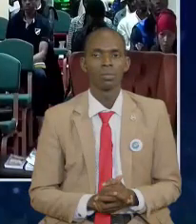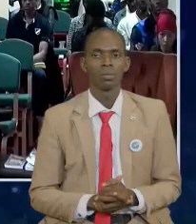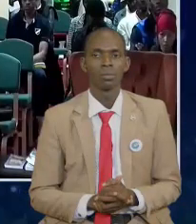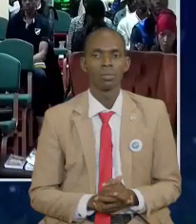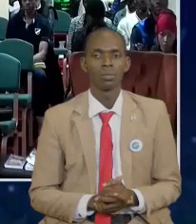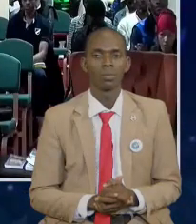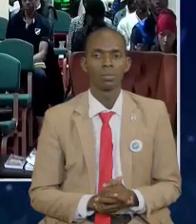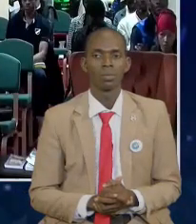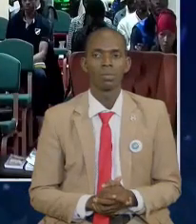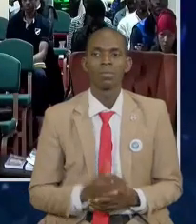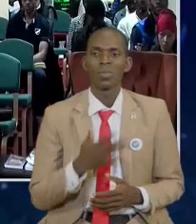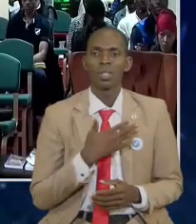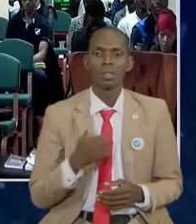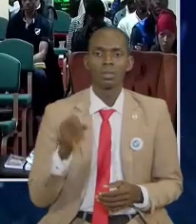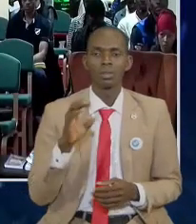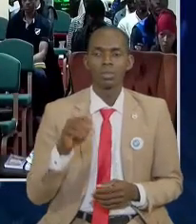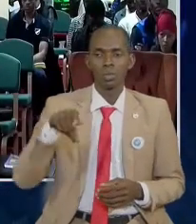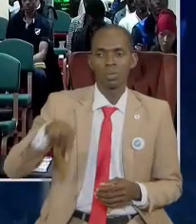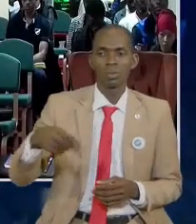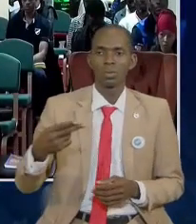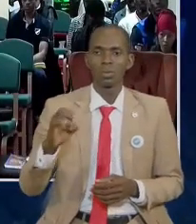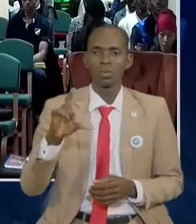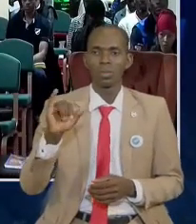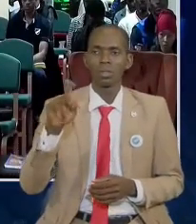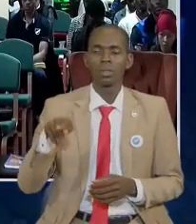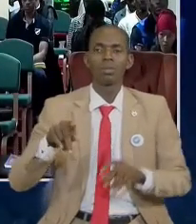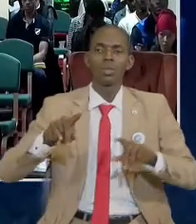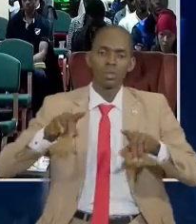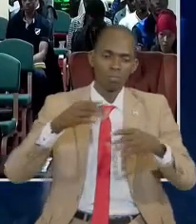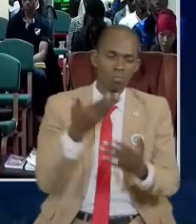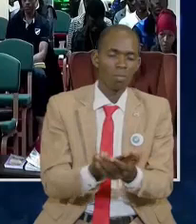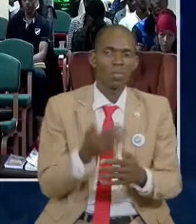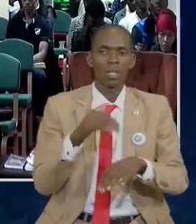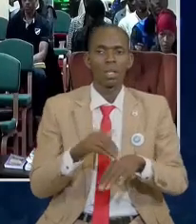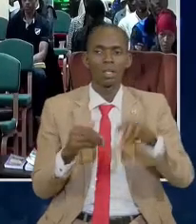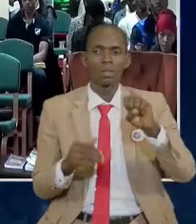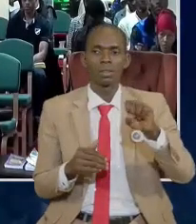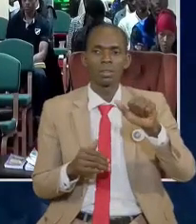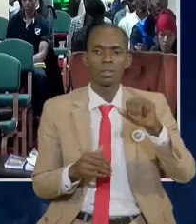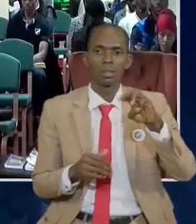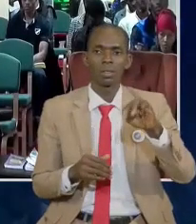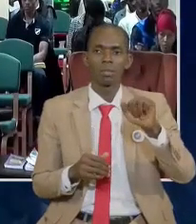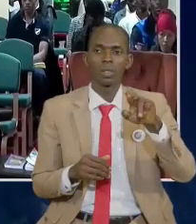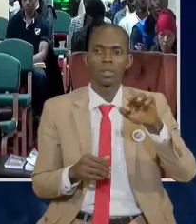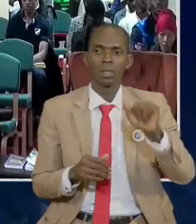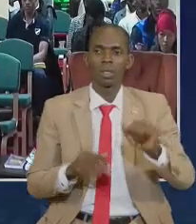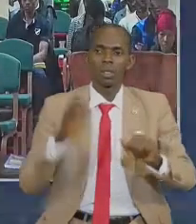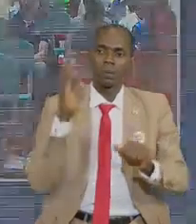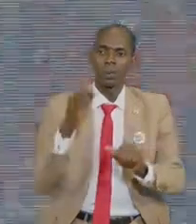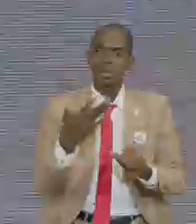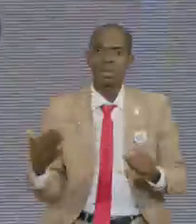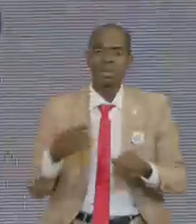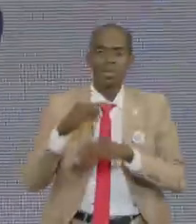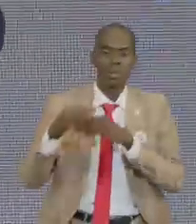And so Philip got to Samaria, preaching the things concerning the kingdom of God and